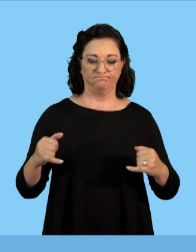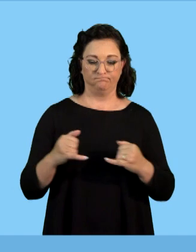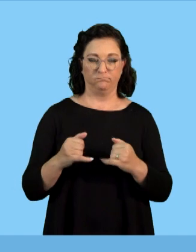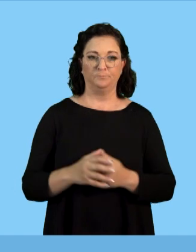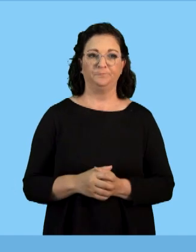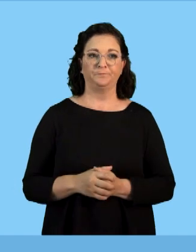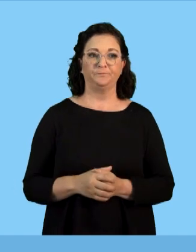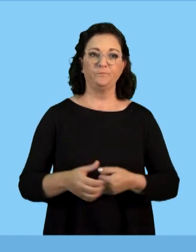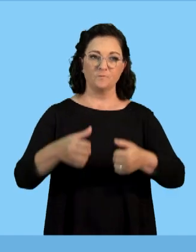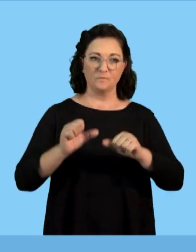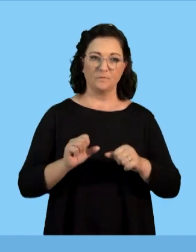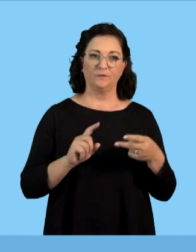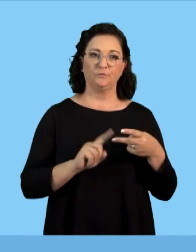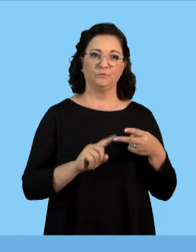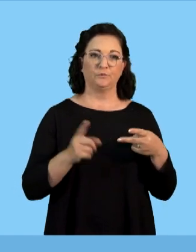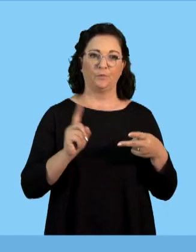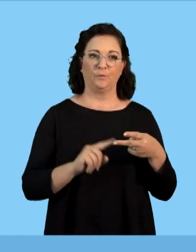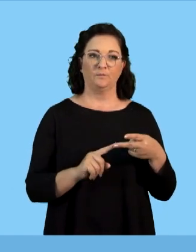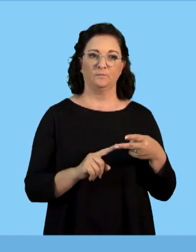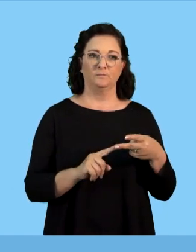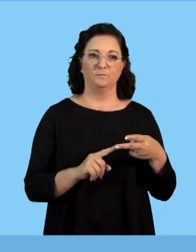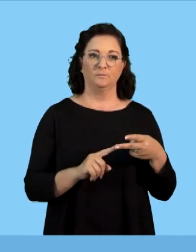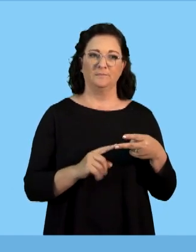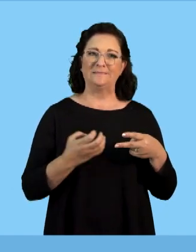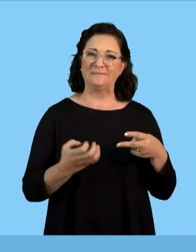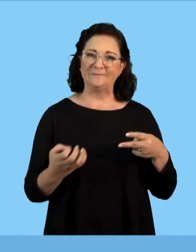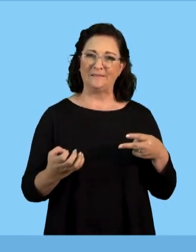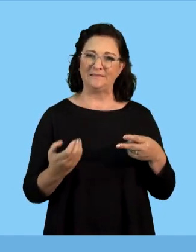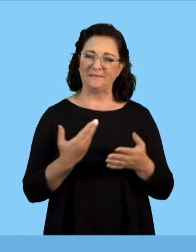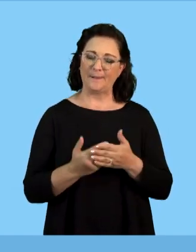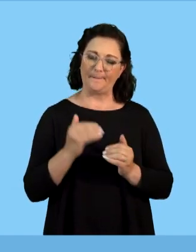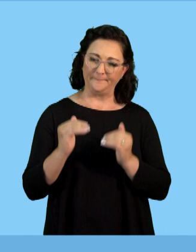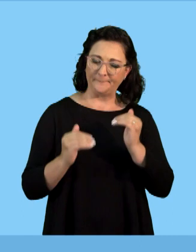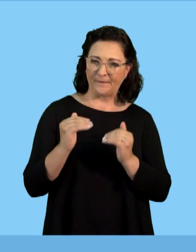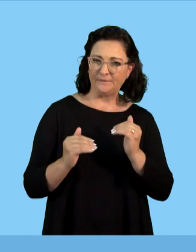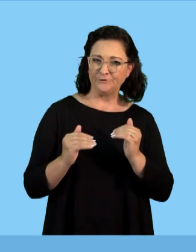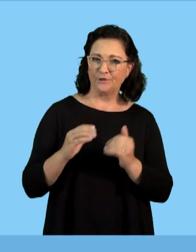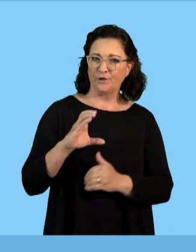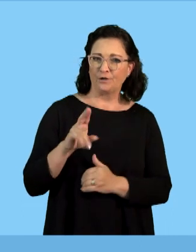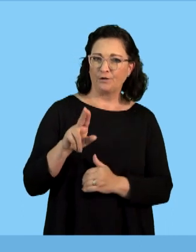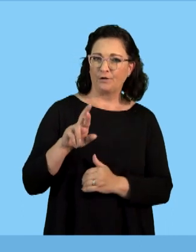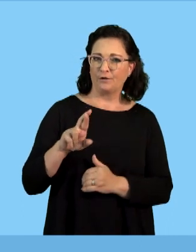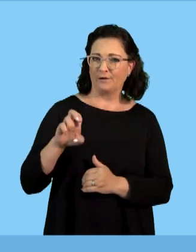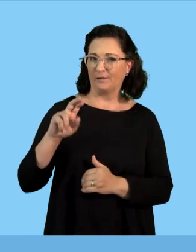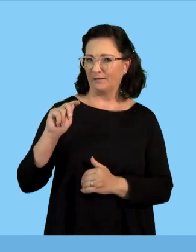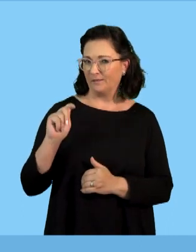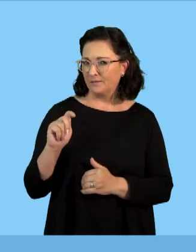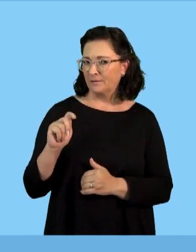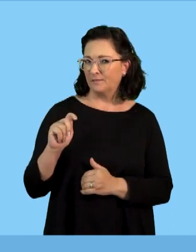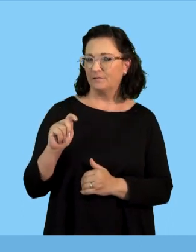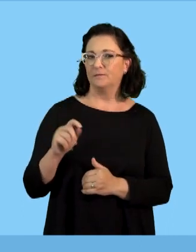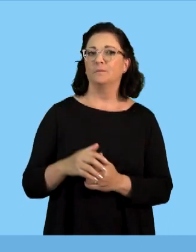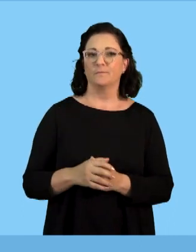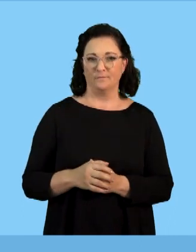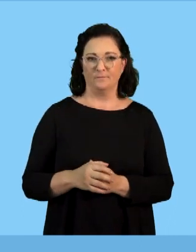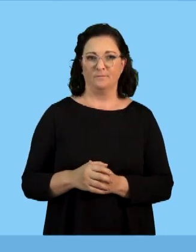circuit. Then number two, what is the device used to measure current? So a device used to measure current, we do know that we